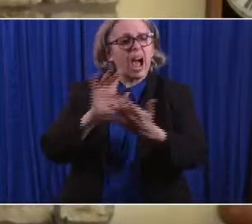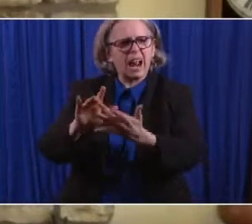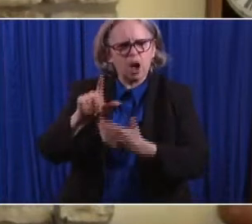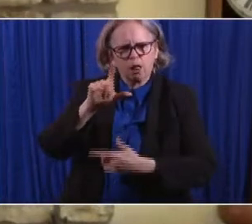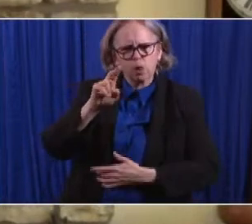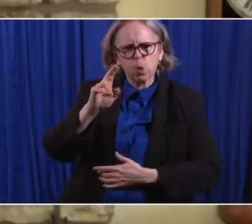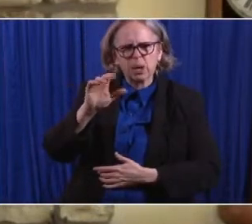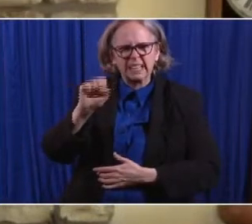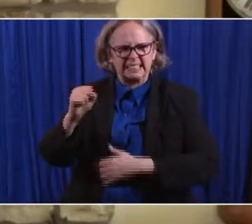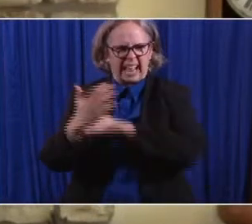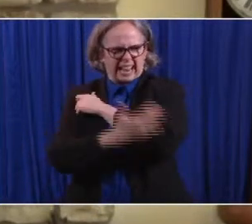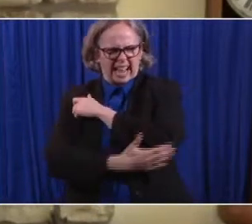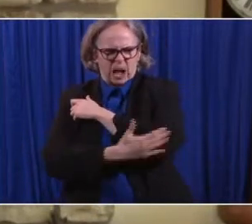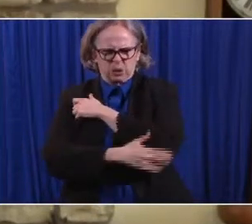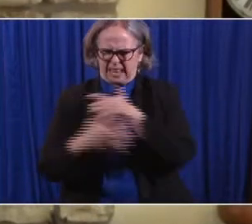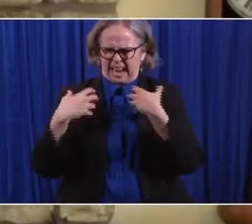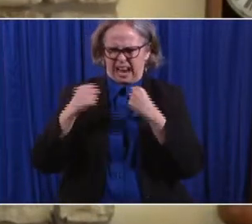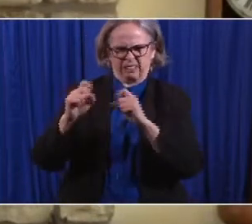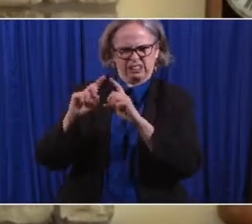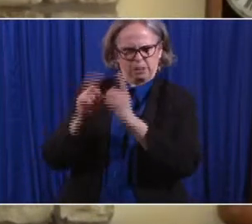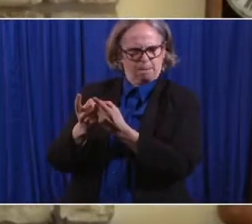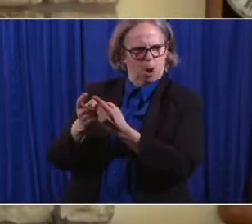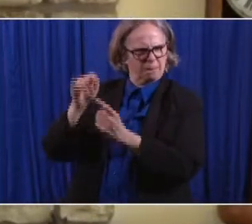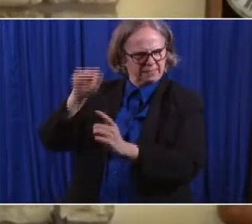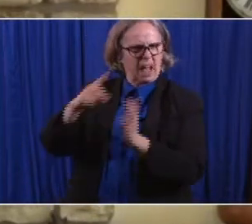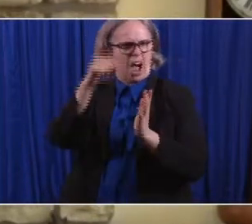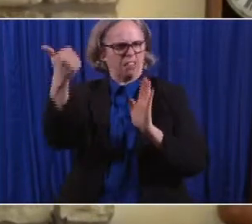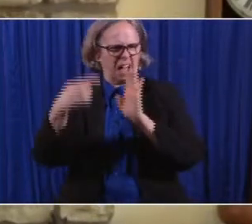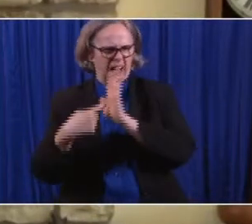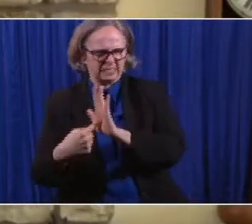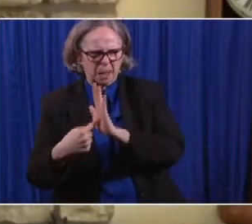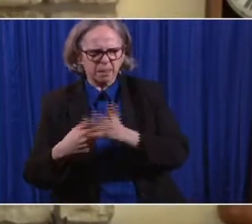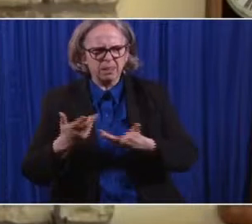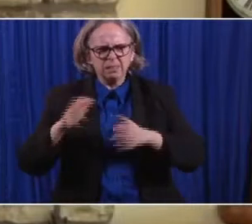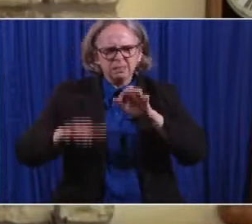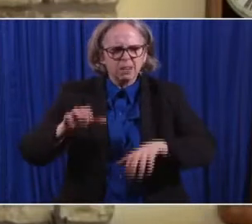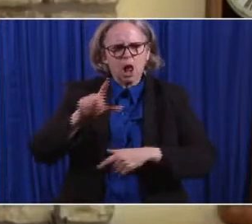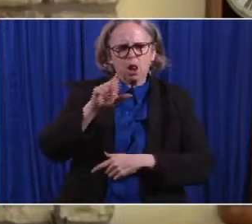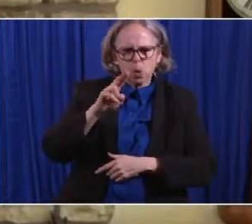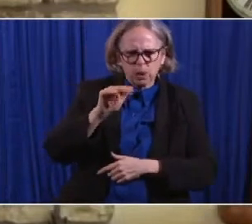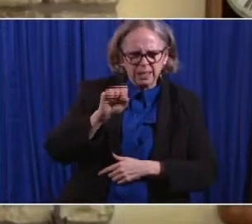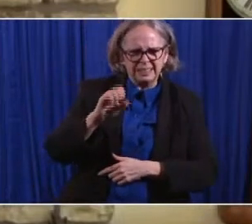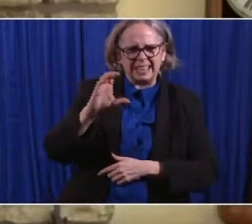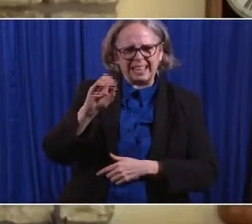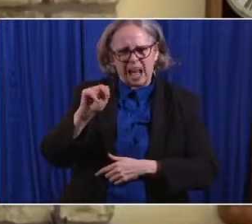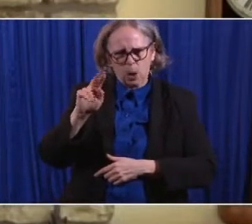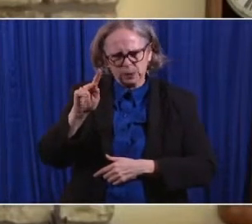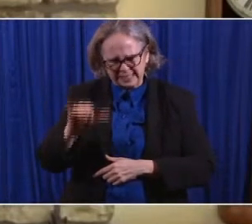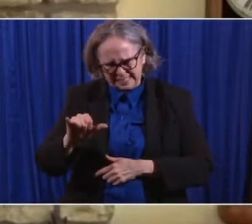lucascountyhealth.com/COVID vaccine. That's again, Lucas County Health, one word,